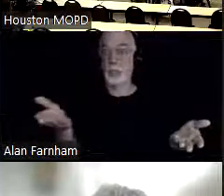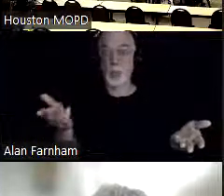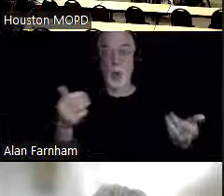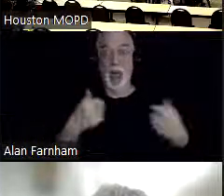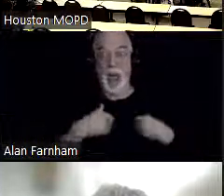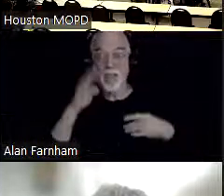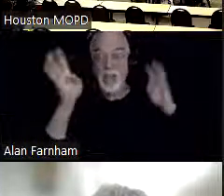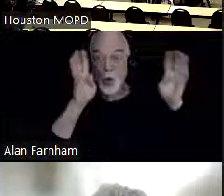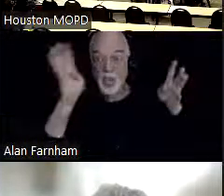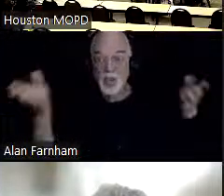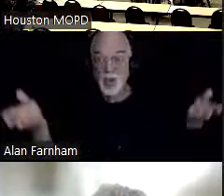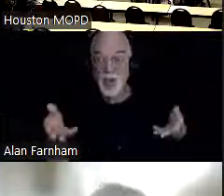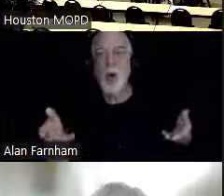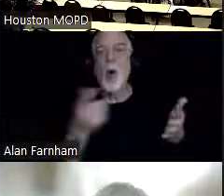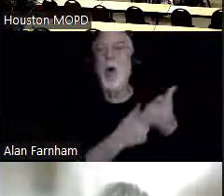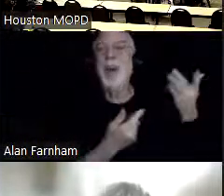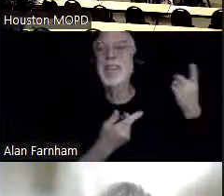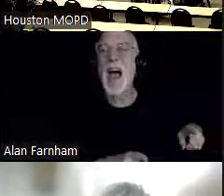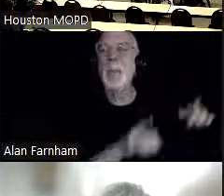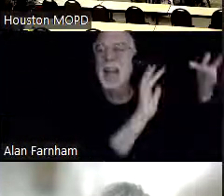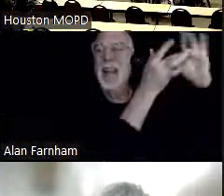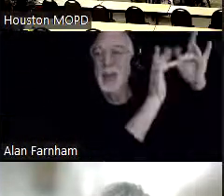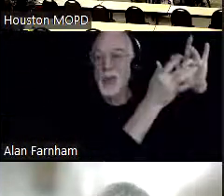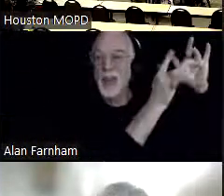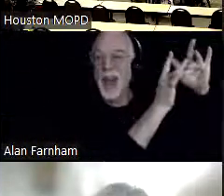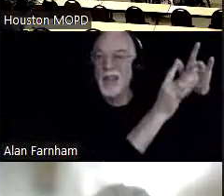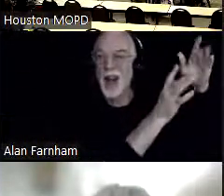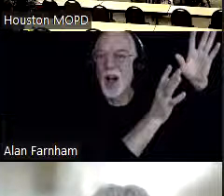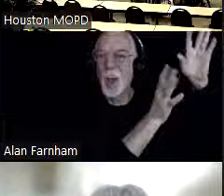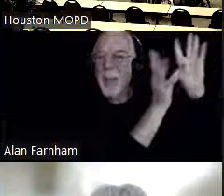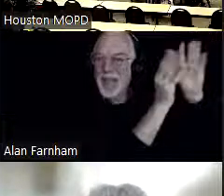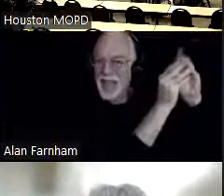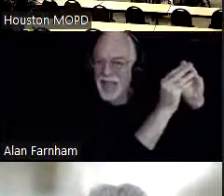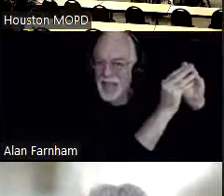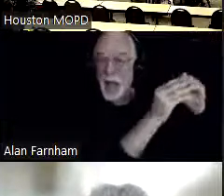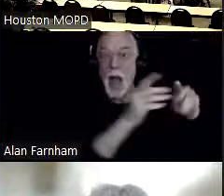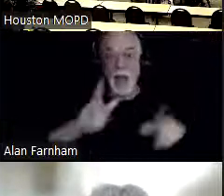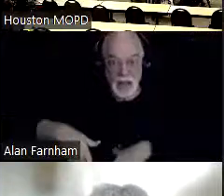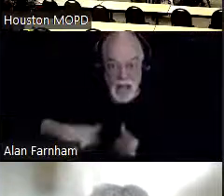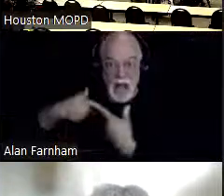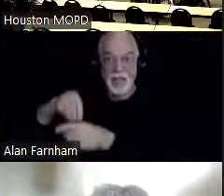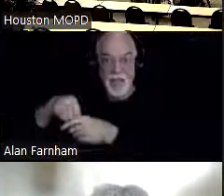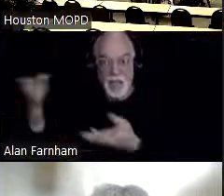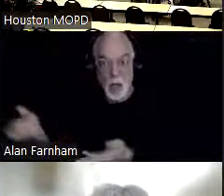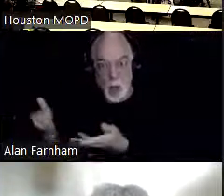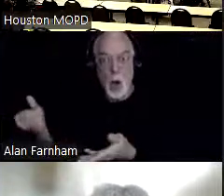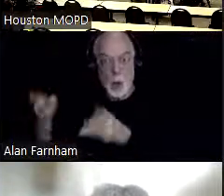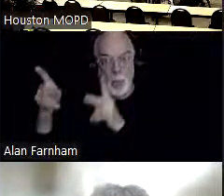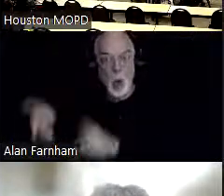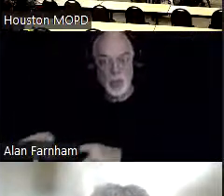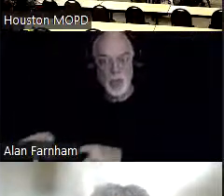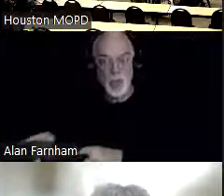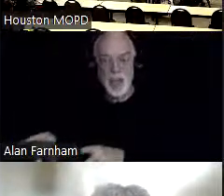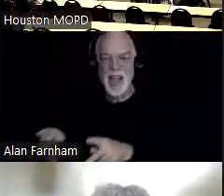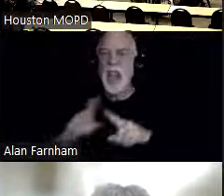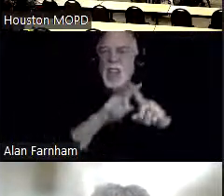is happening online. Right now, we are online. We are engaging in person. We are engaging in multiple